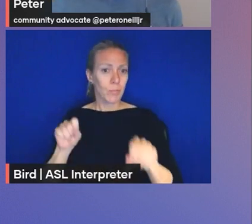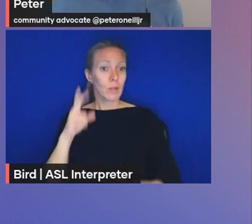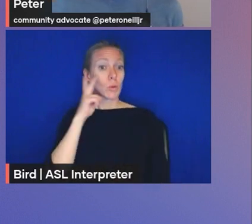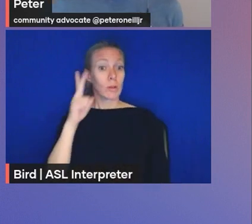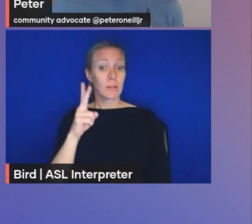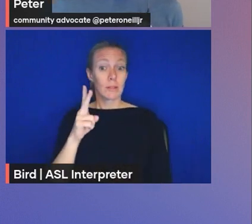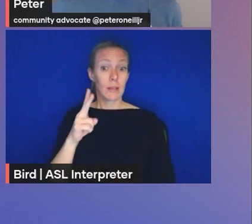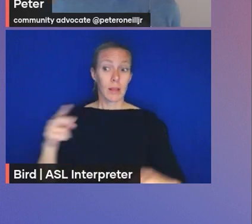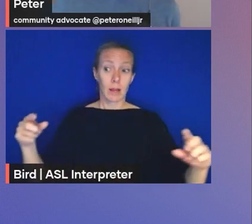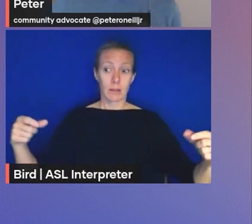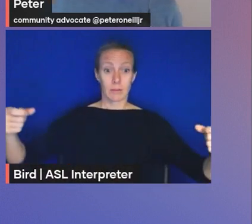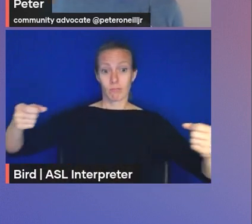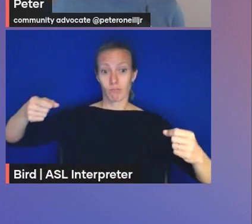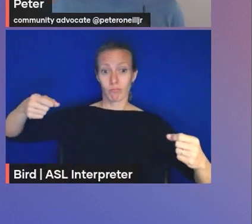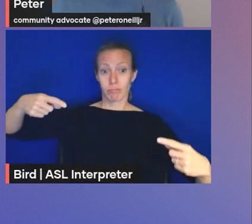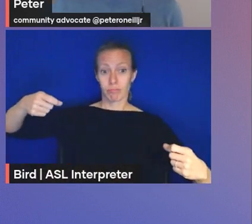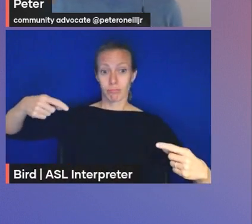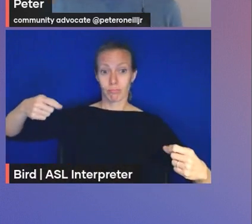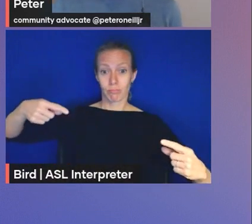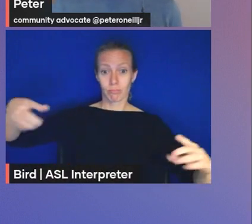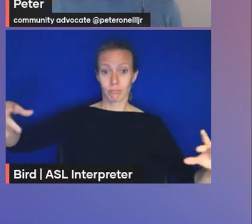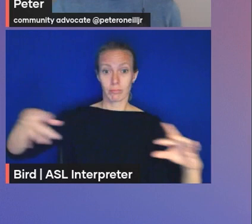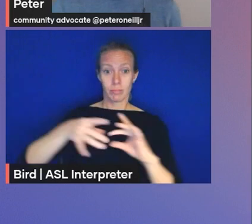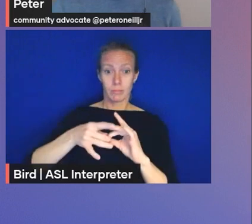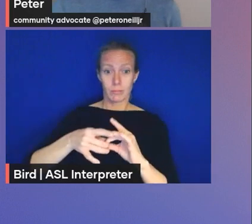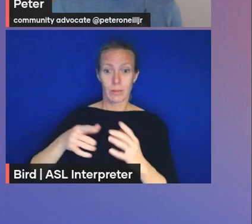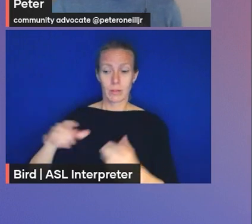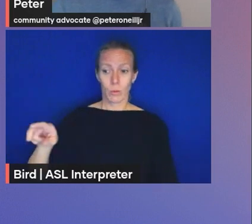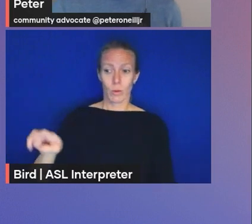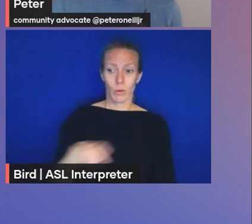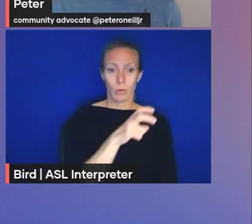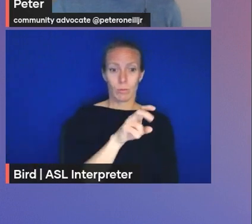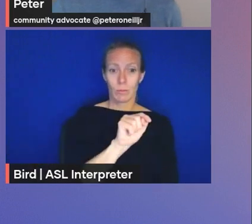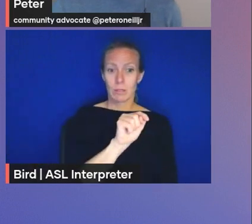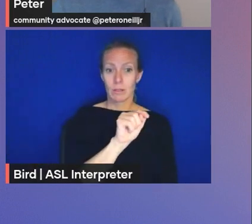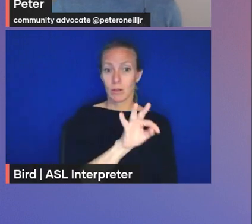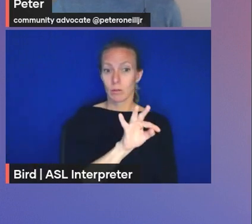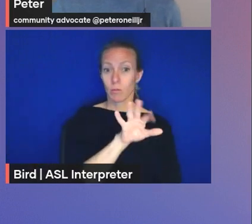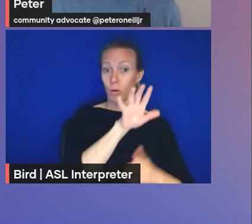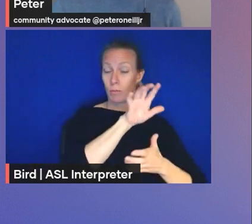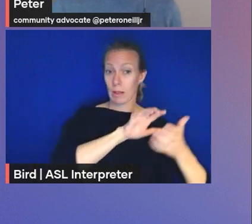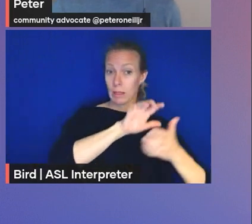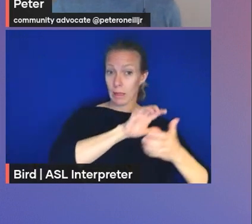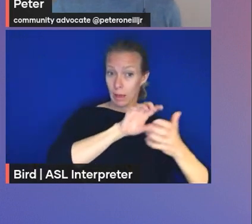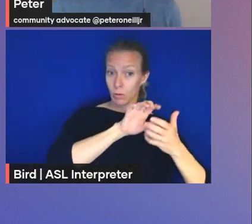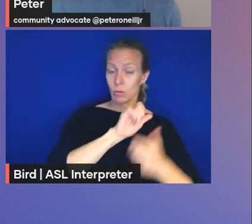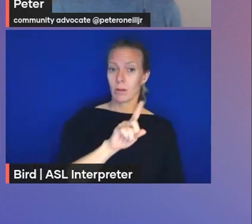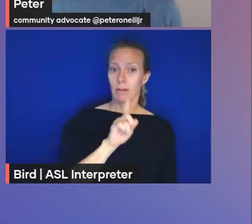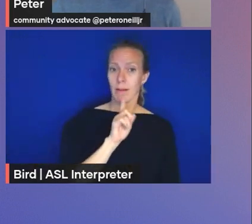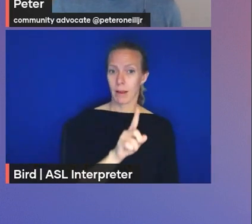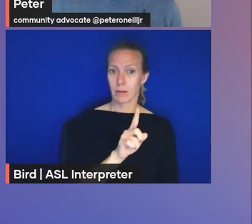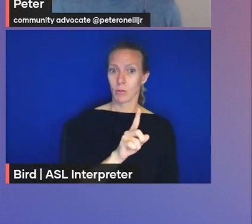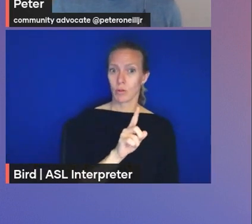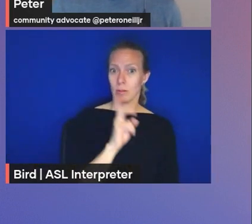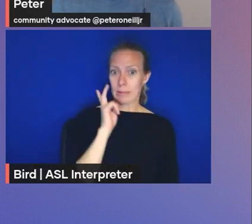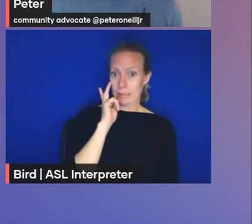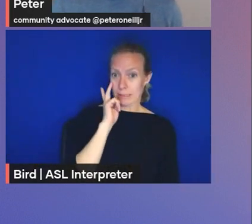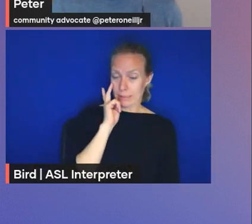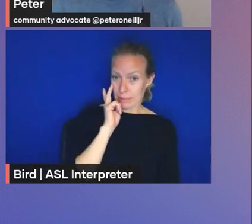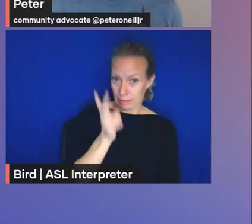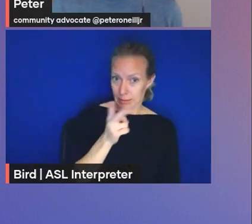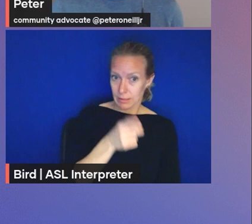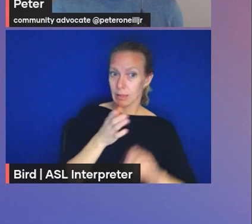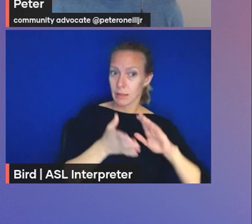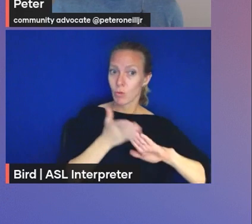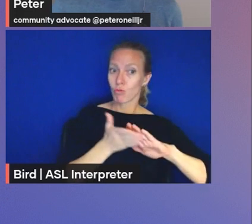Terraform Cloud. So we can hop back over to Terraform Cloud and actually watch that run. So here we can